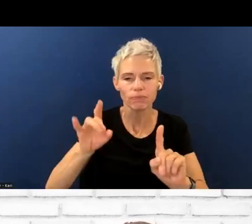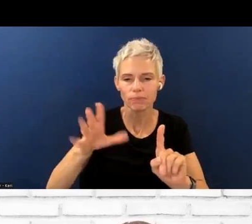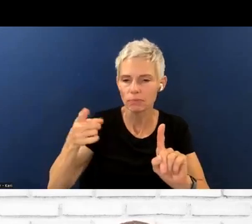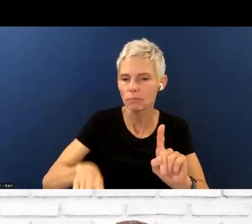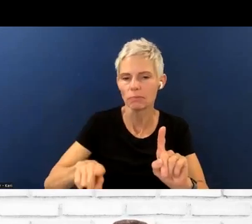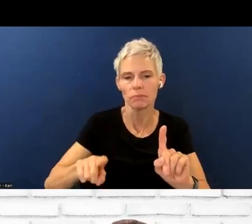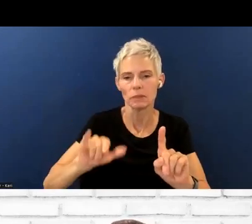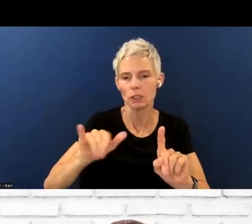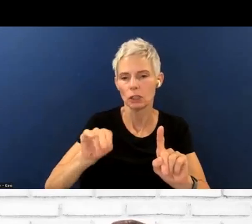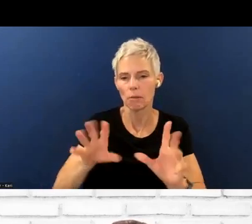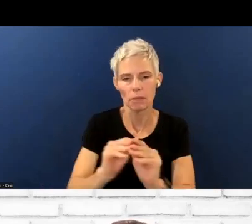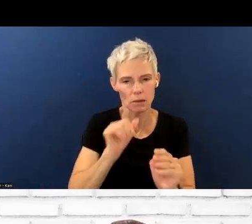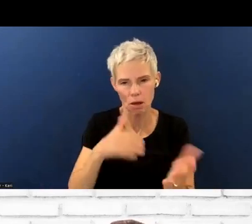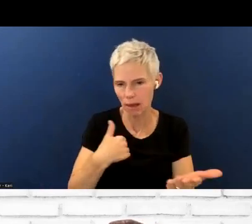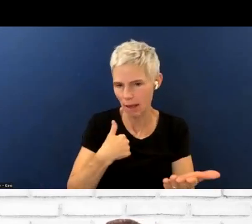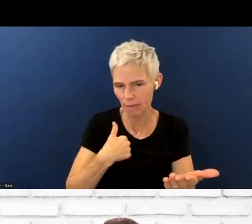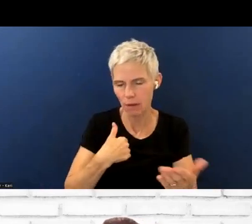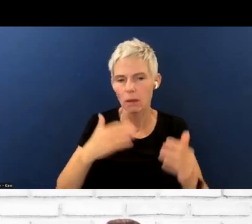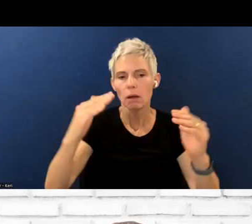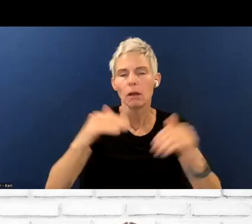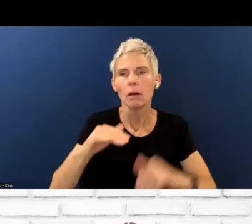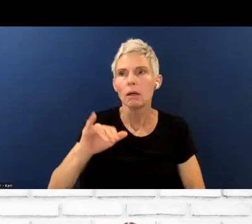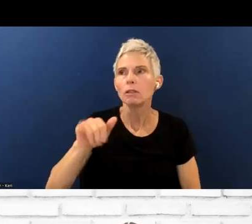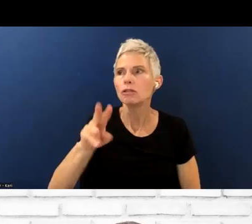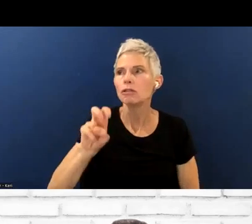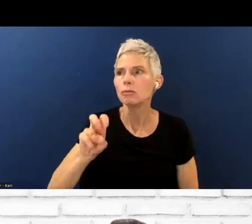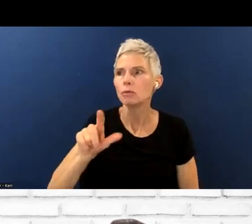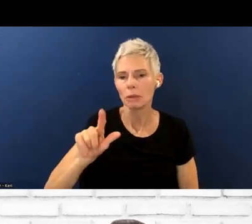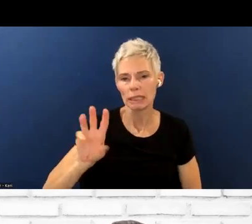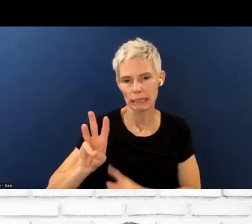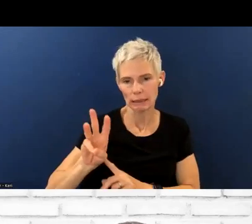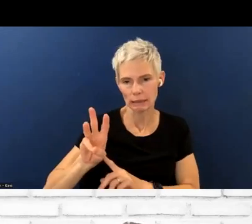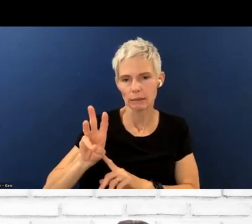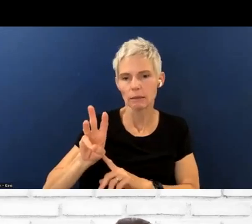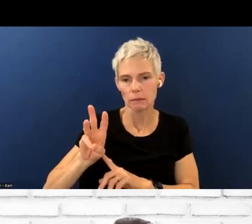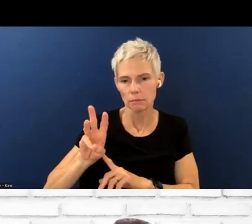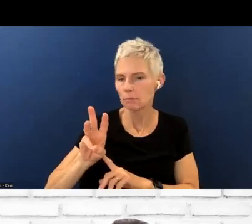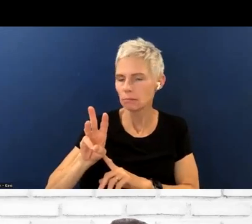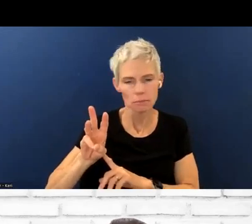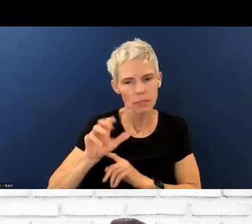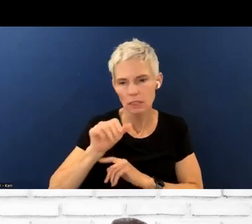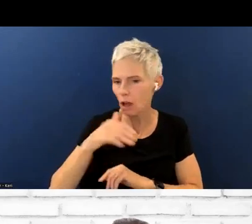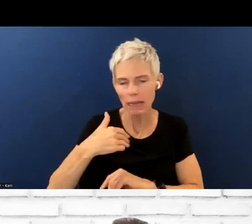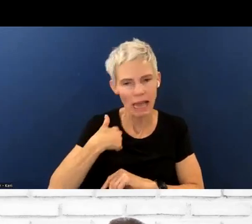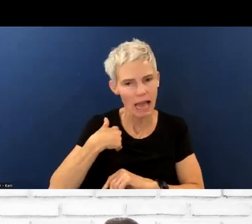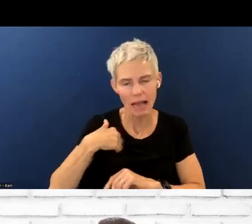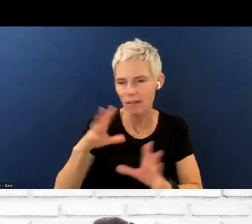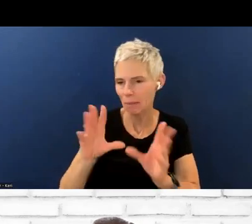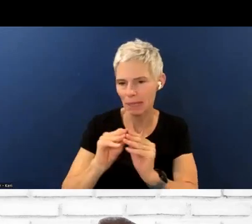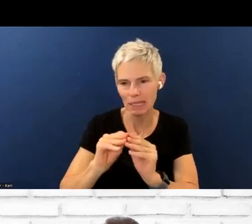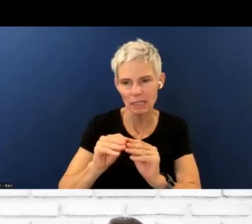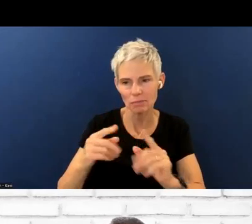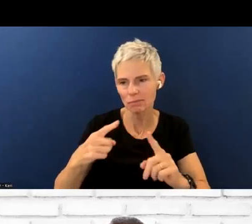Also on June the 26th, there will also not be a crisis jam. And the reason